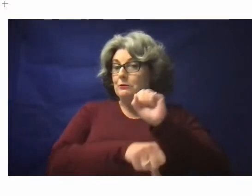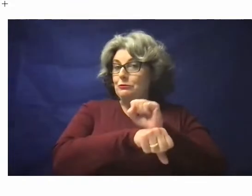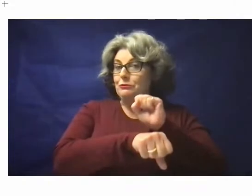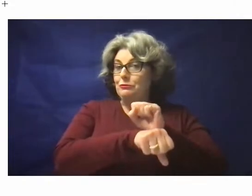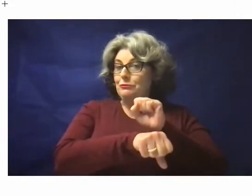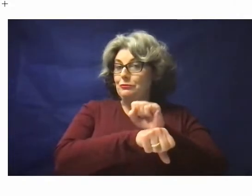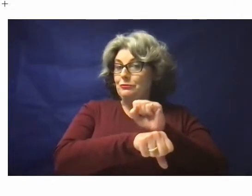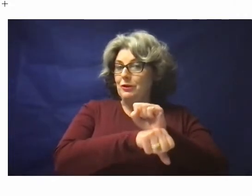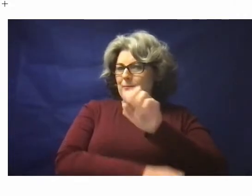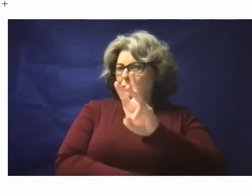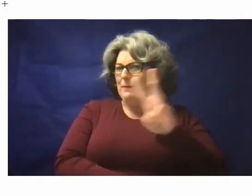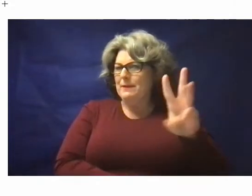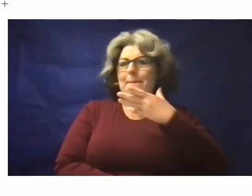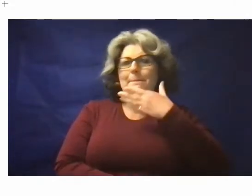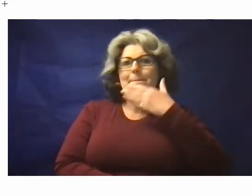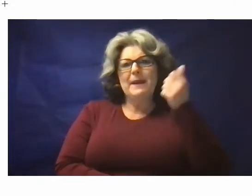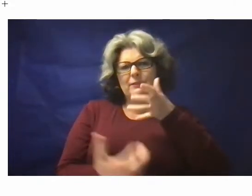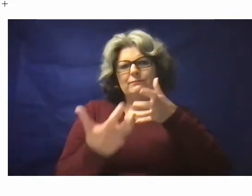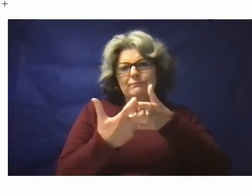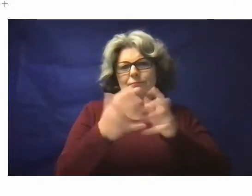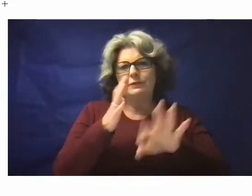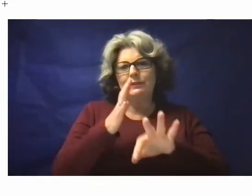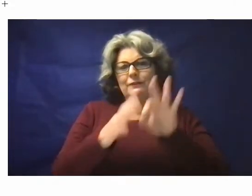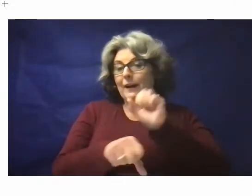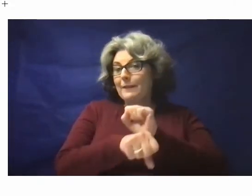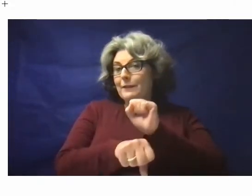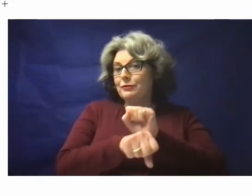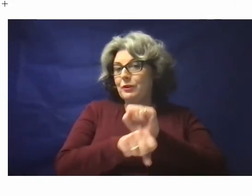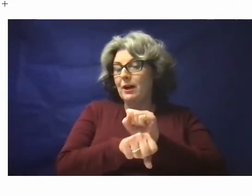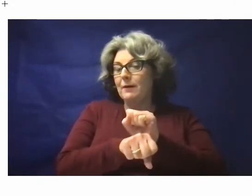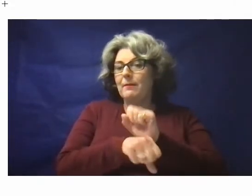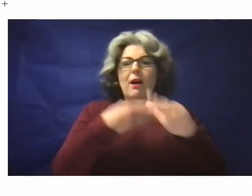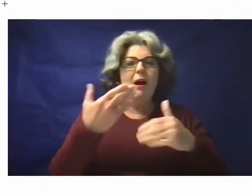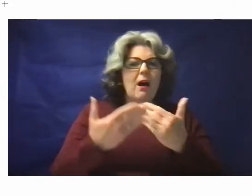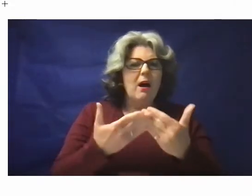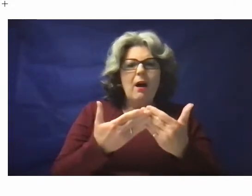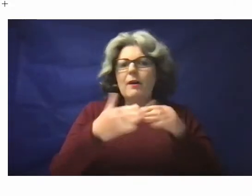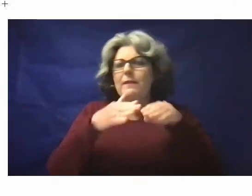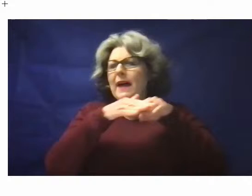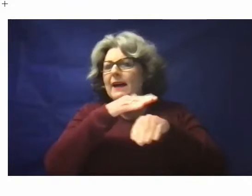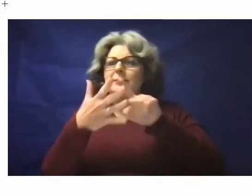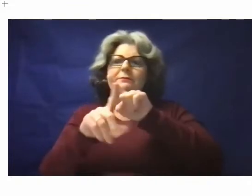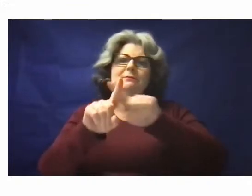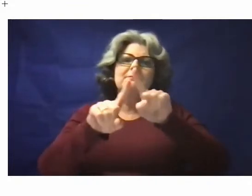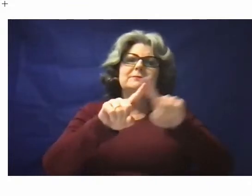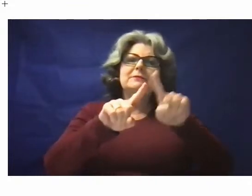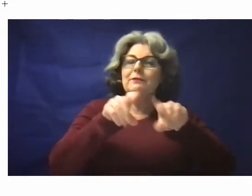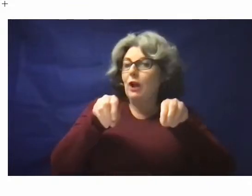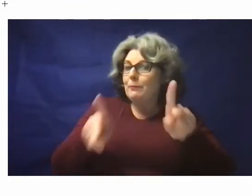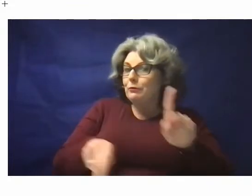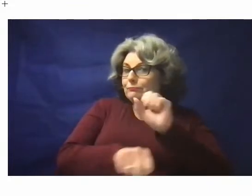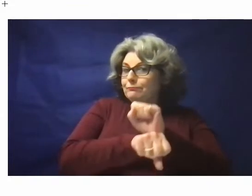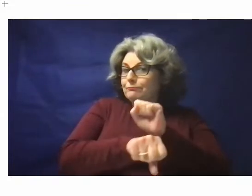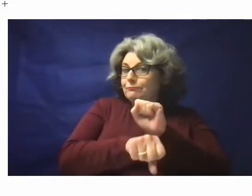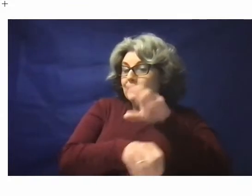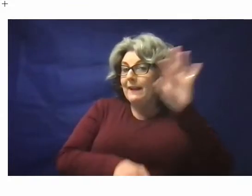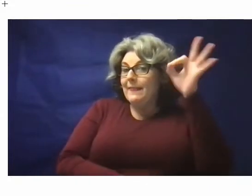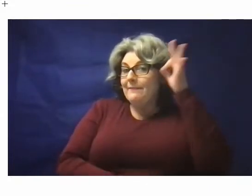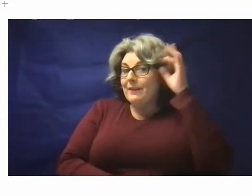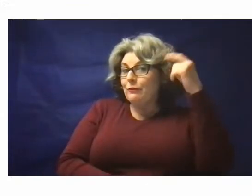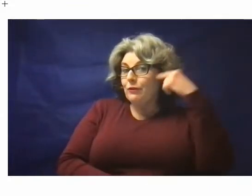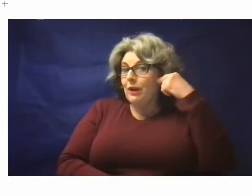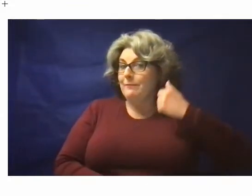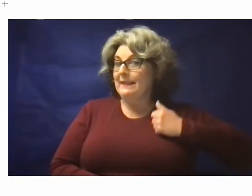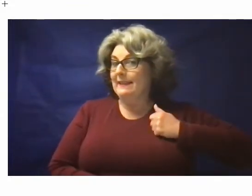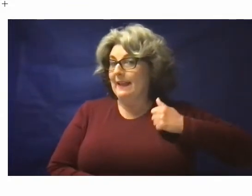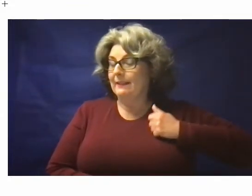government. Here, this website will provide you with all the access to the different employment opportunities within the federal government. Now, although